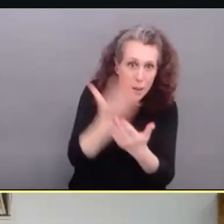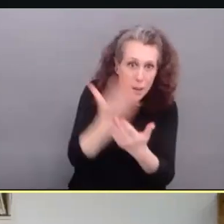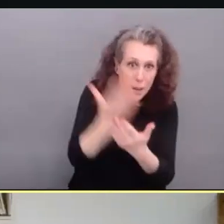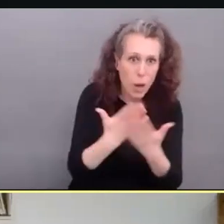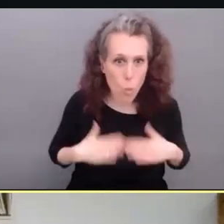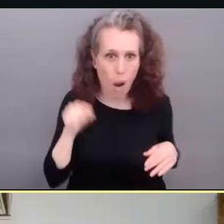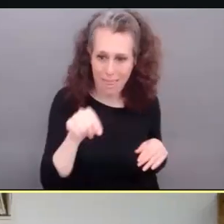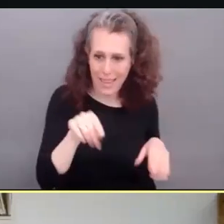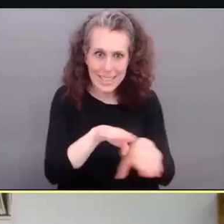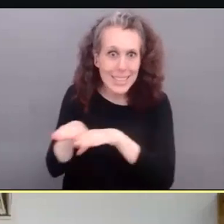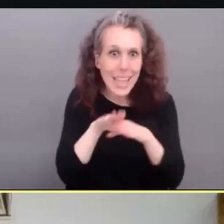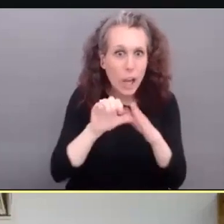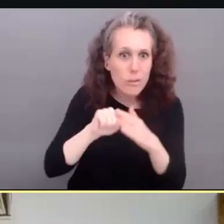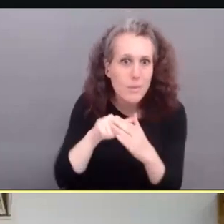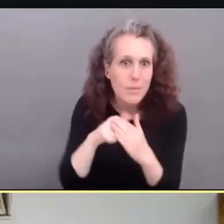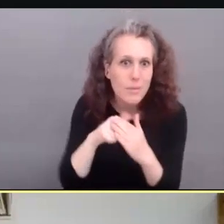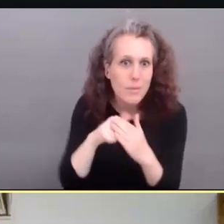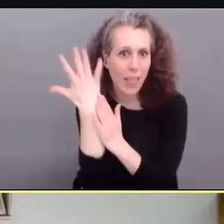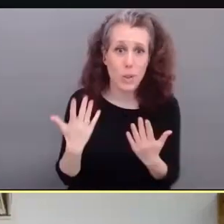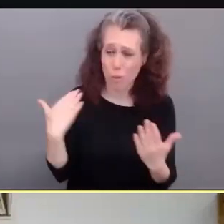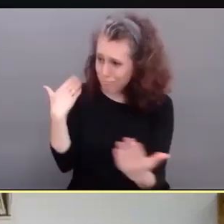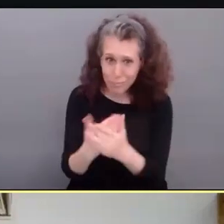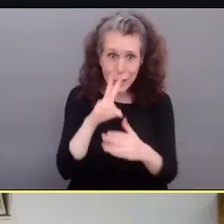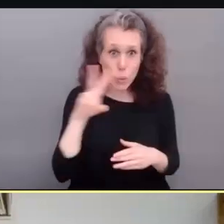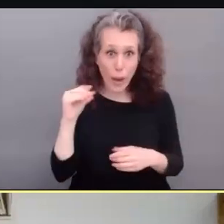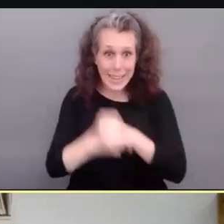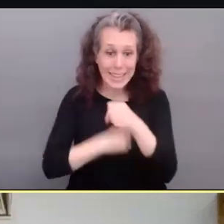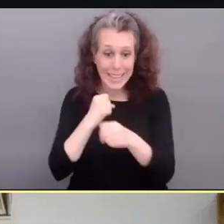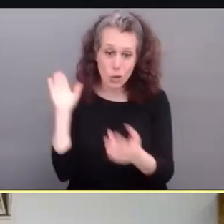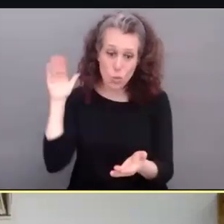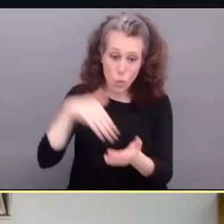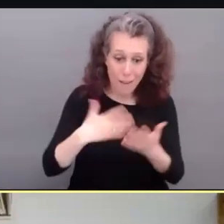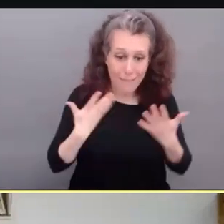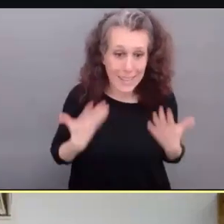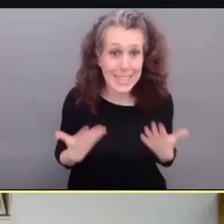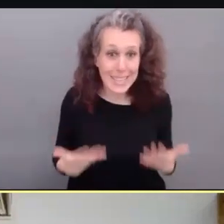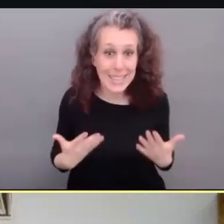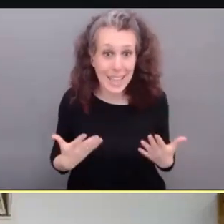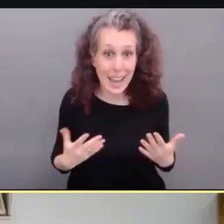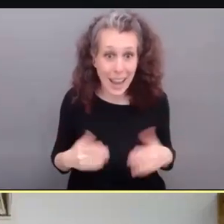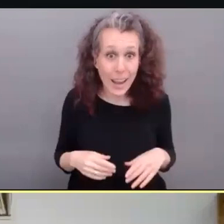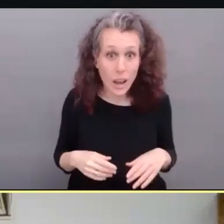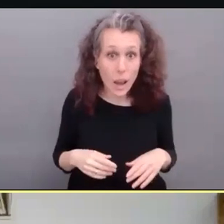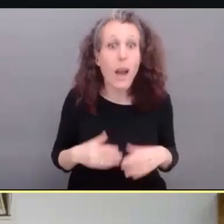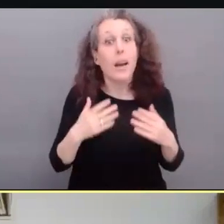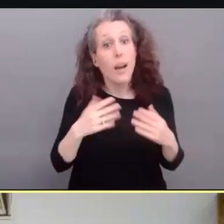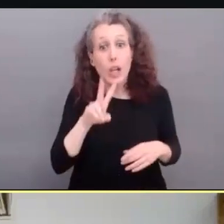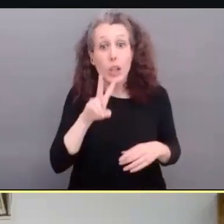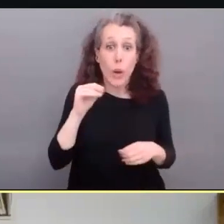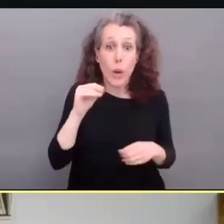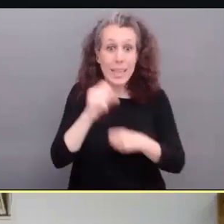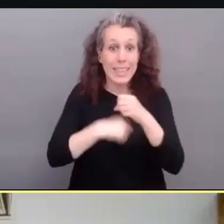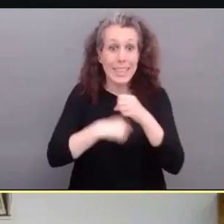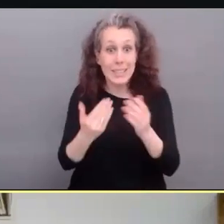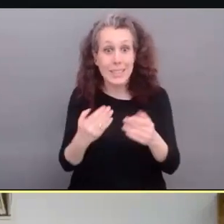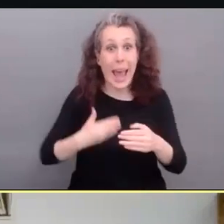developed. So it's taken us 20 years to get here. We can't leave it another 20 years before we start updating it. We need to start